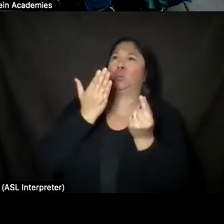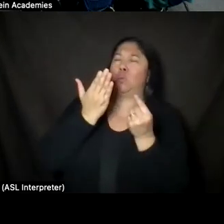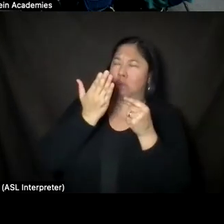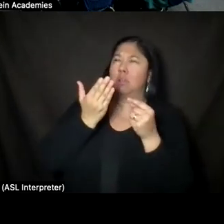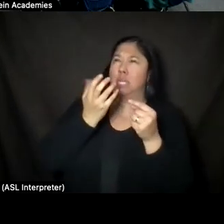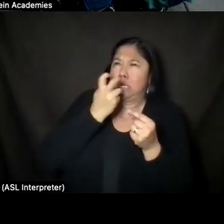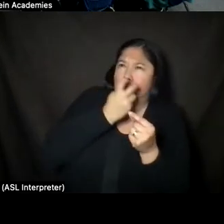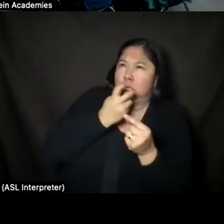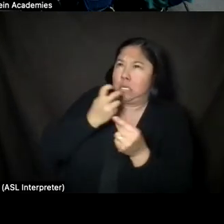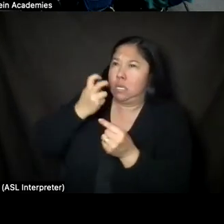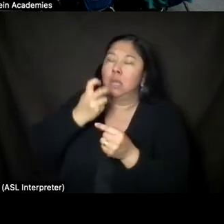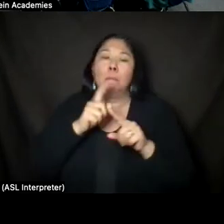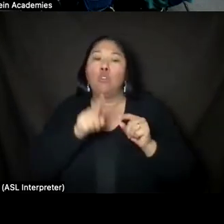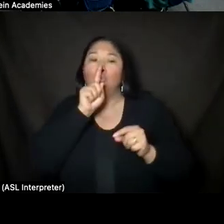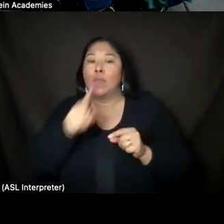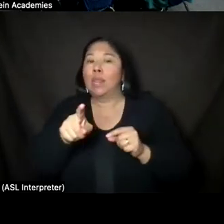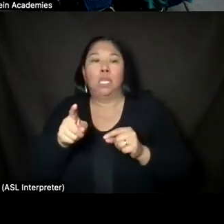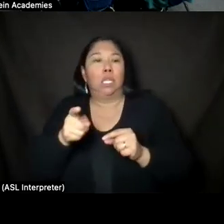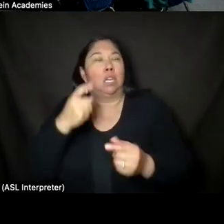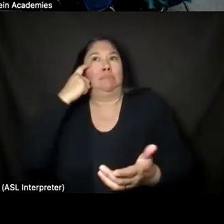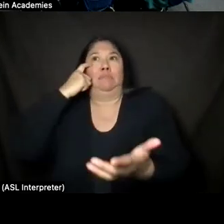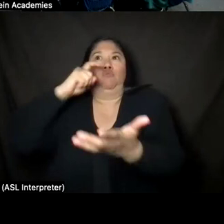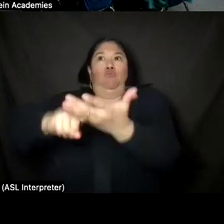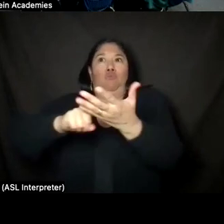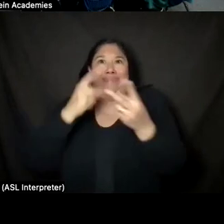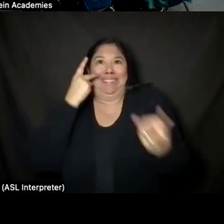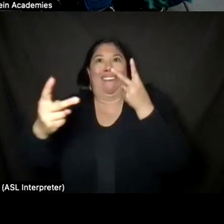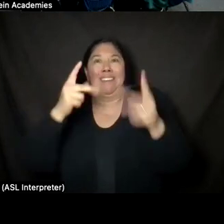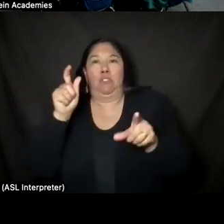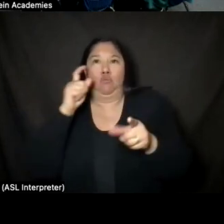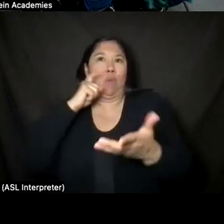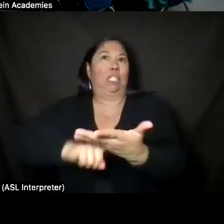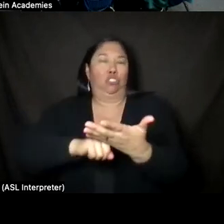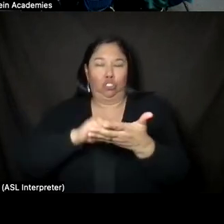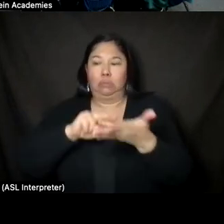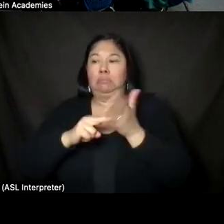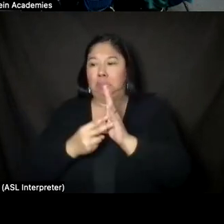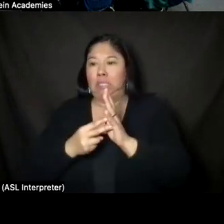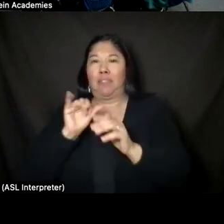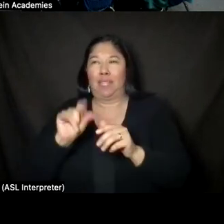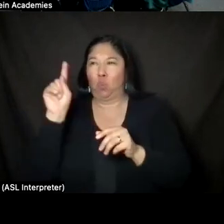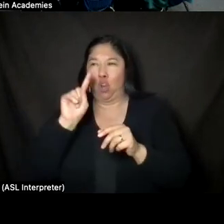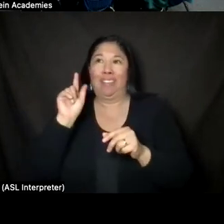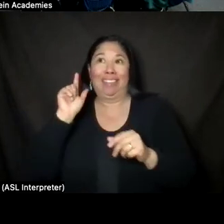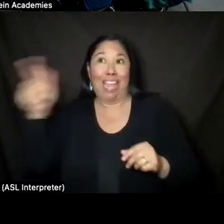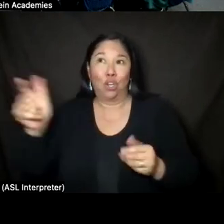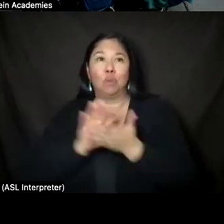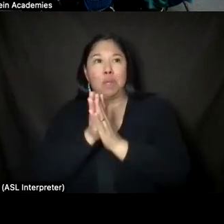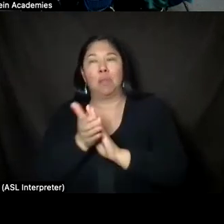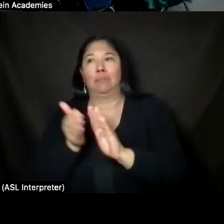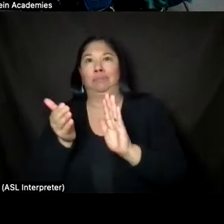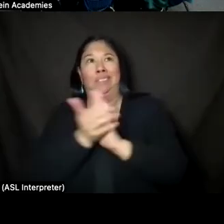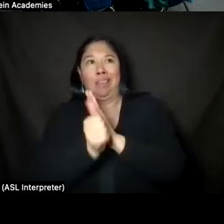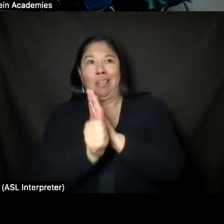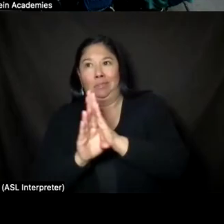recognize words that are just a sight word. You've seen it before, you know it is. That's kind of where people end up, and that's why you become a skilled and proficient